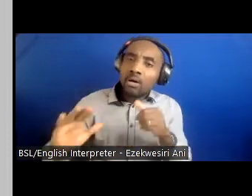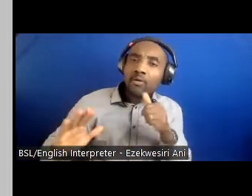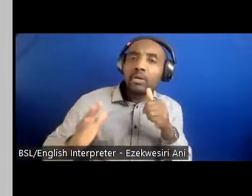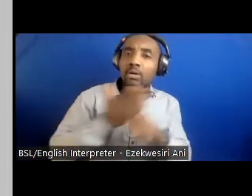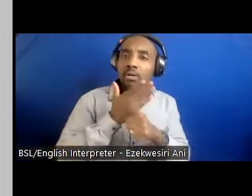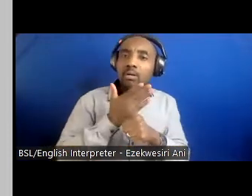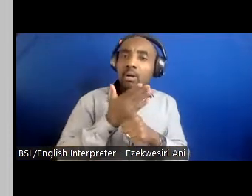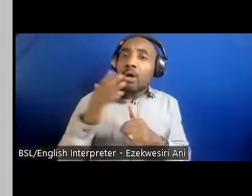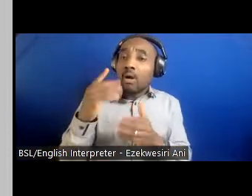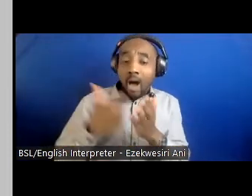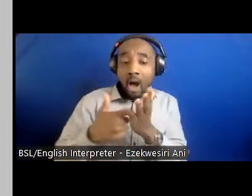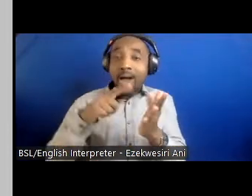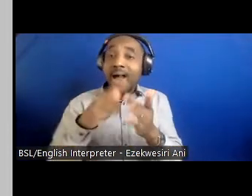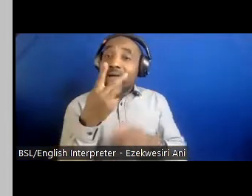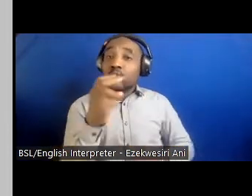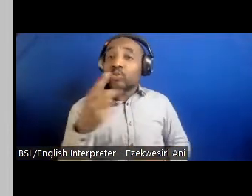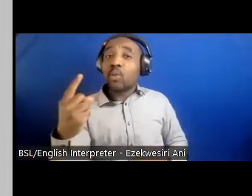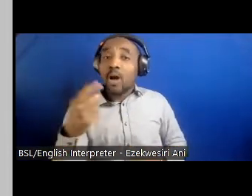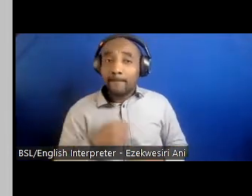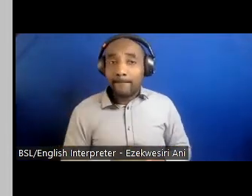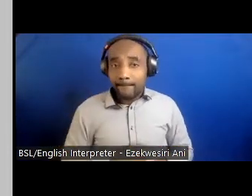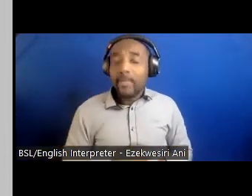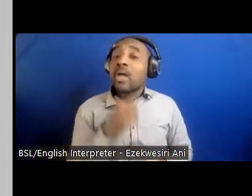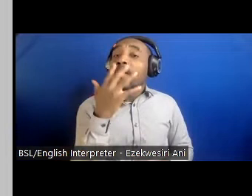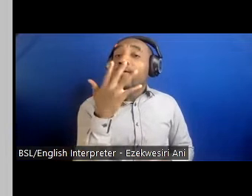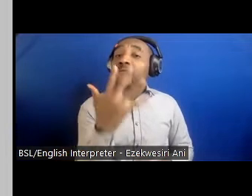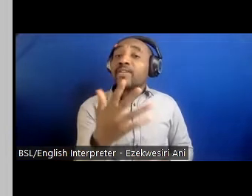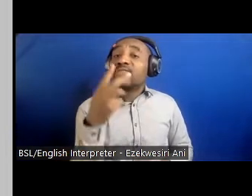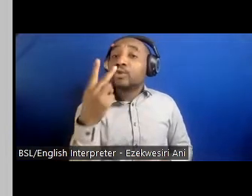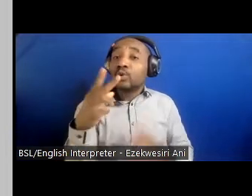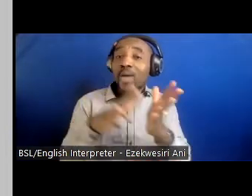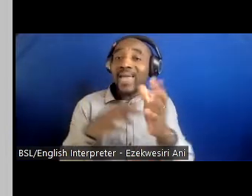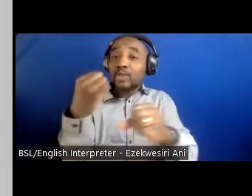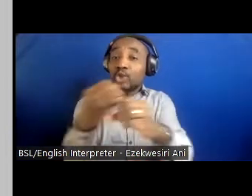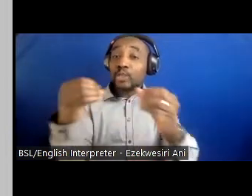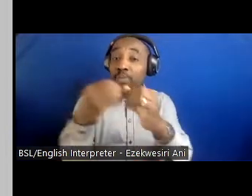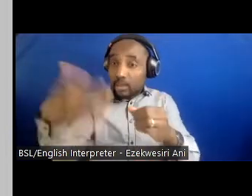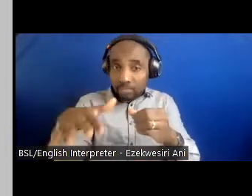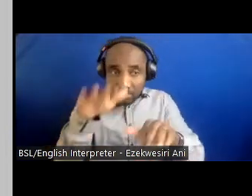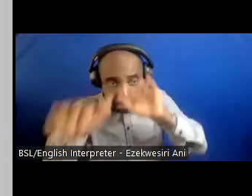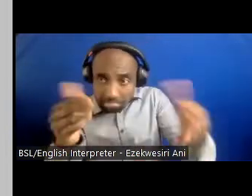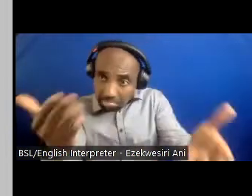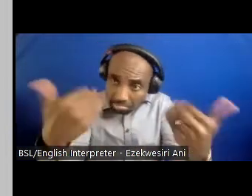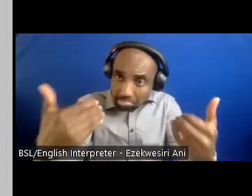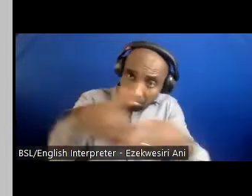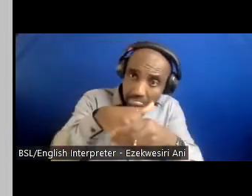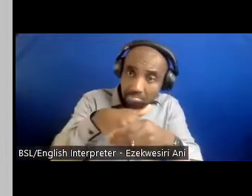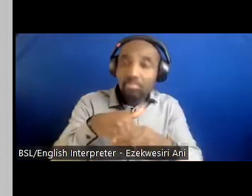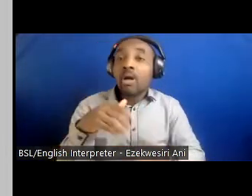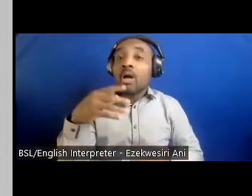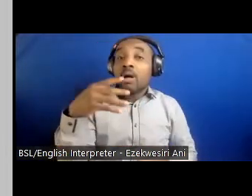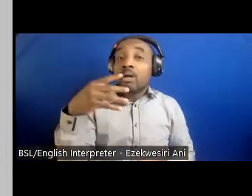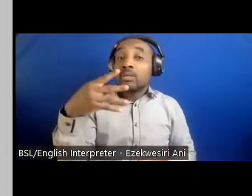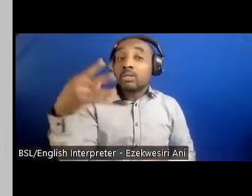Representation Index 2021, 52 NGBs of sport were invited to participate, and